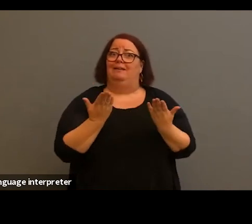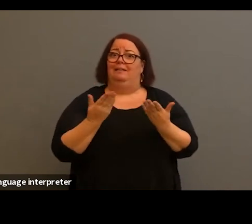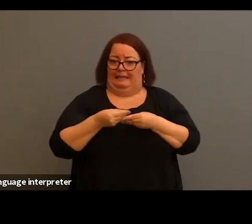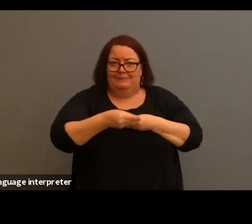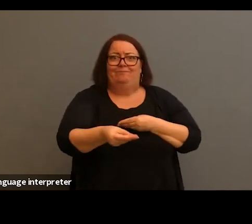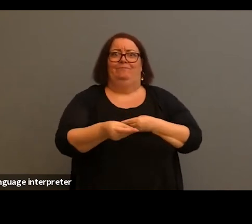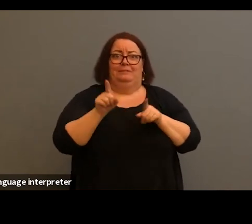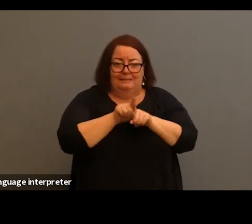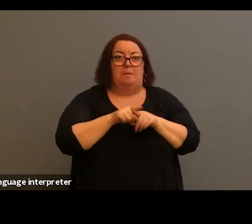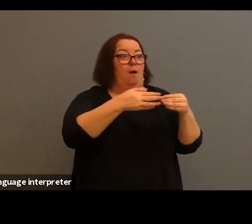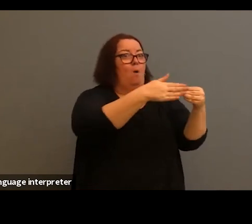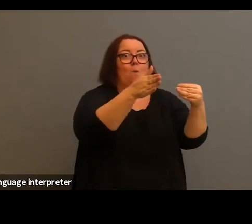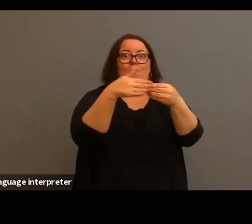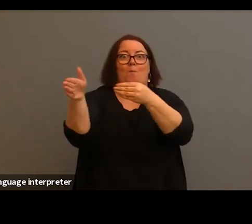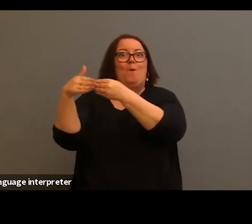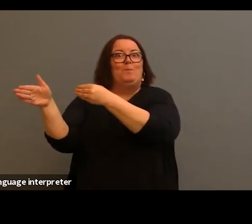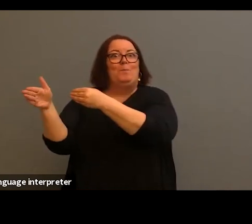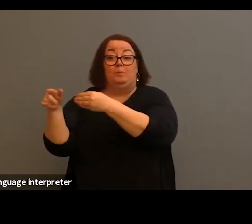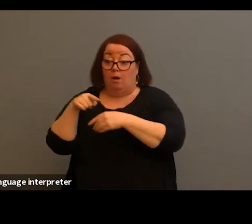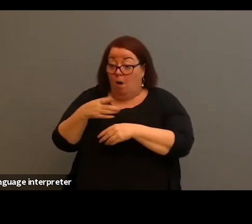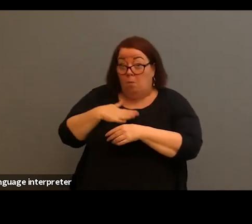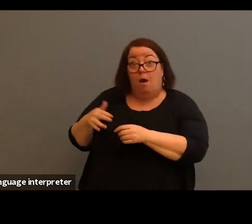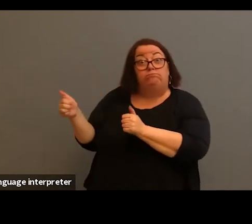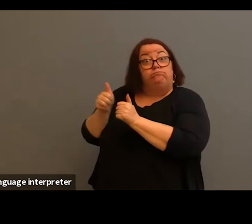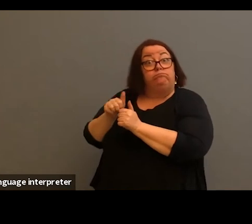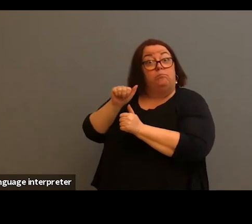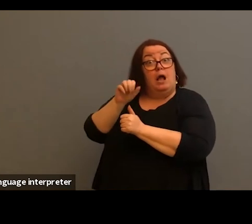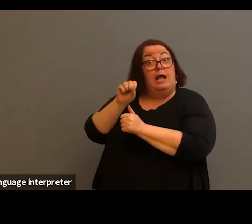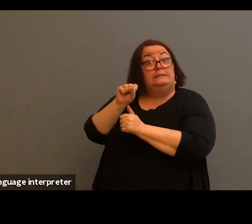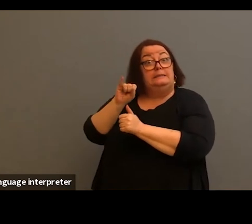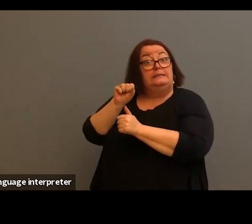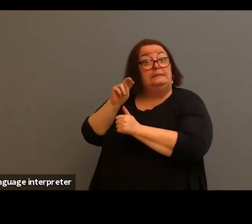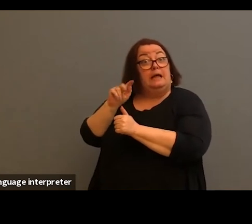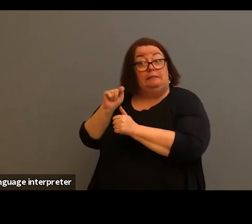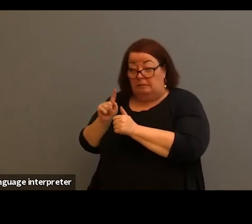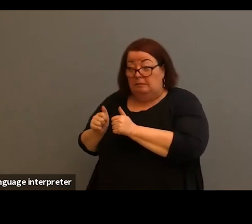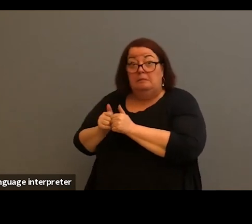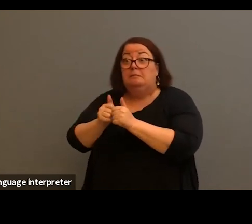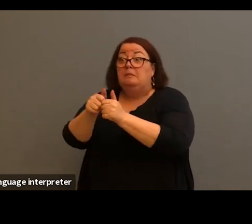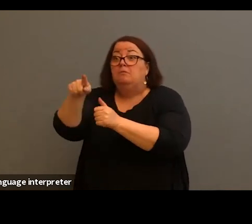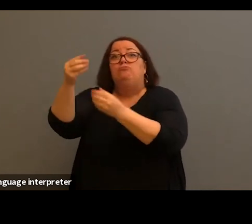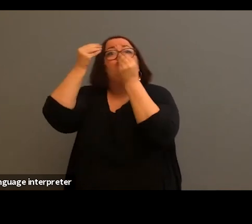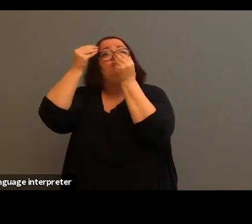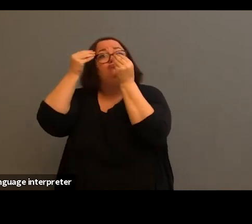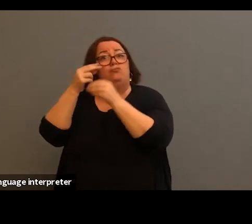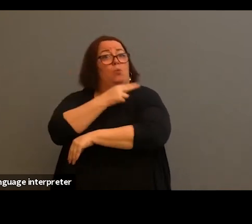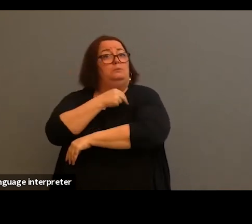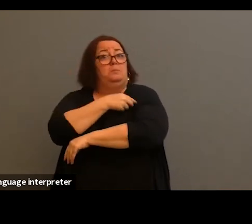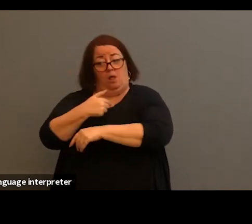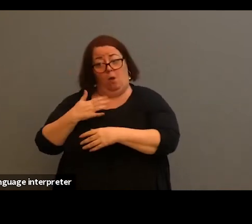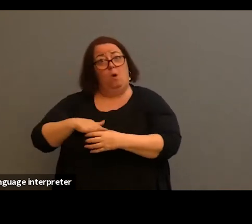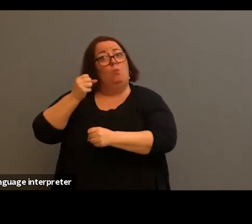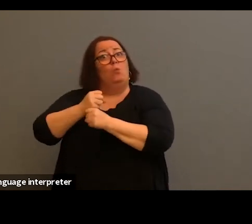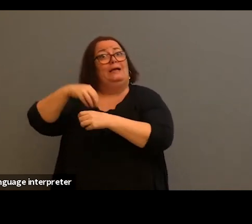to participate. Now, we have a section, a chapter about the rights of persons with